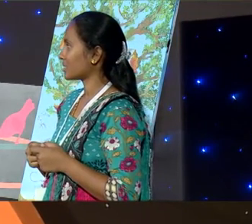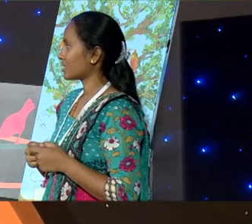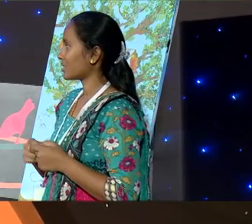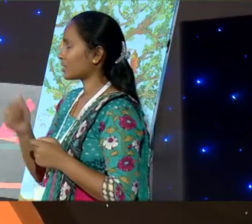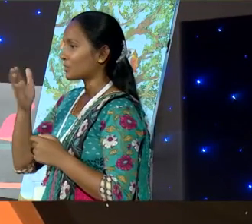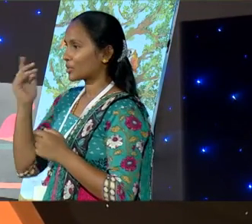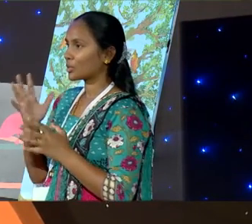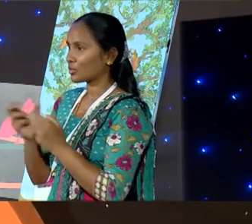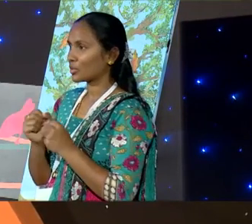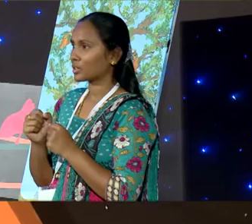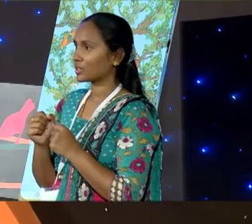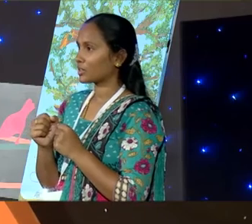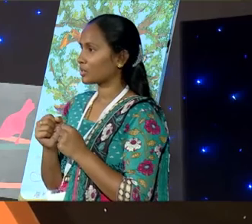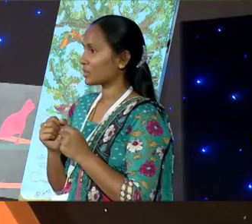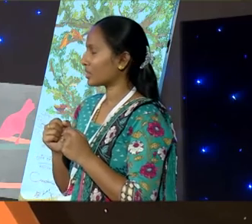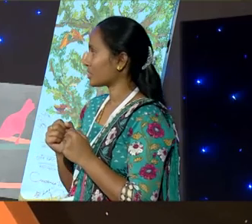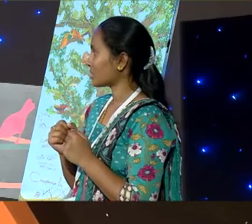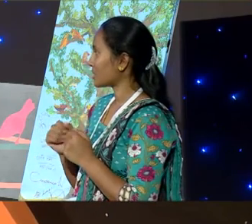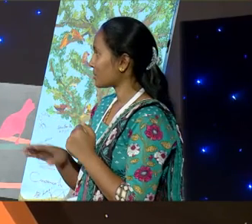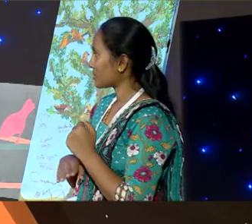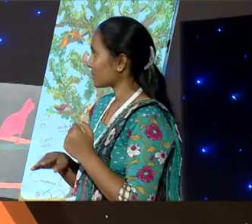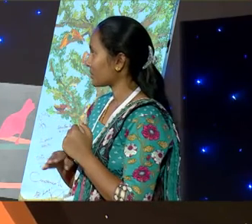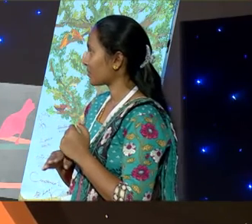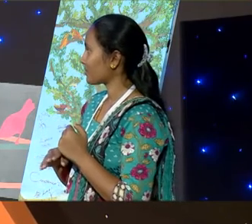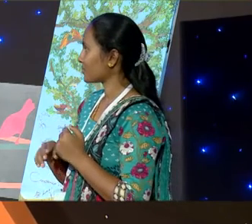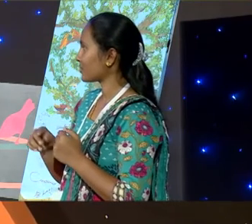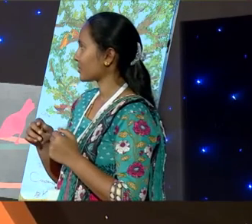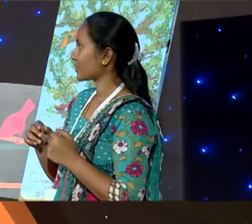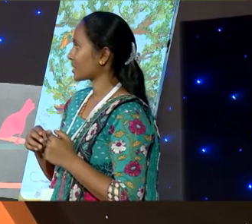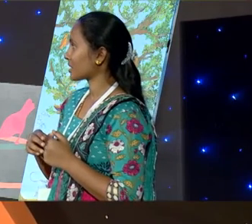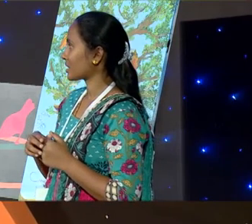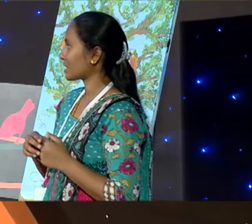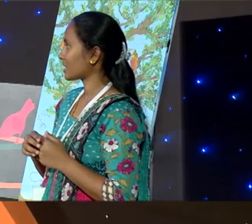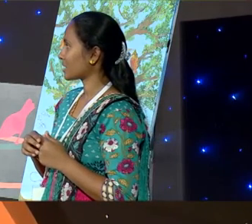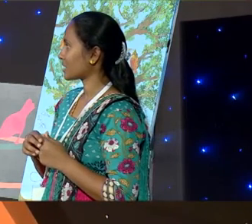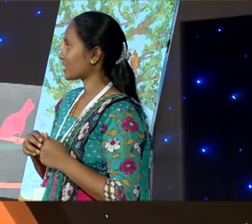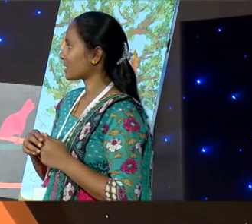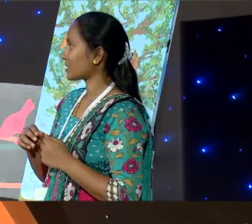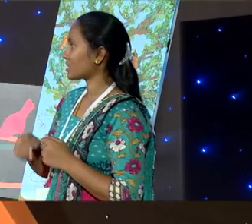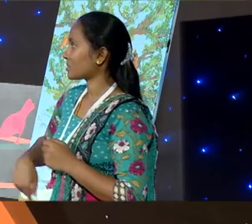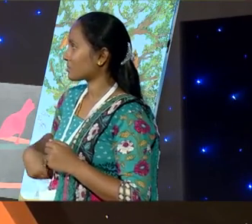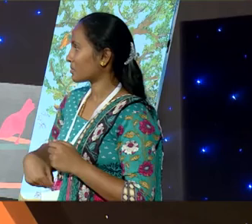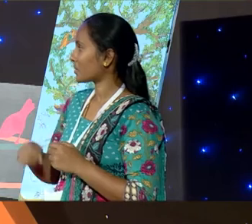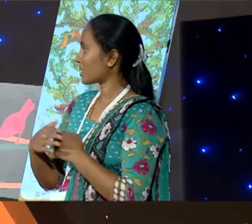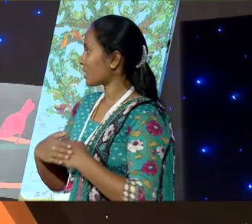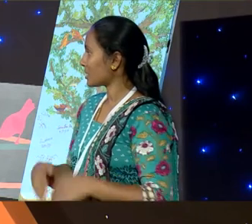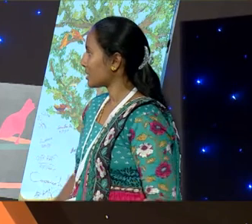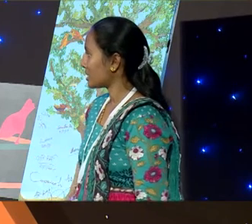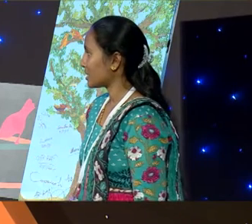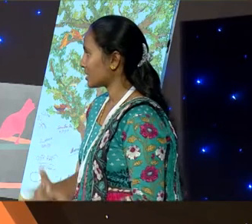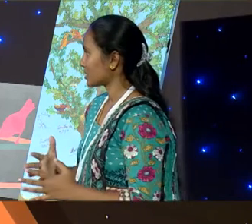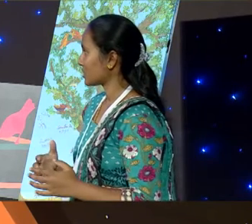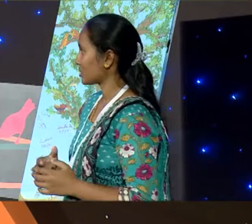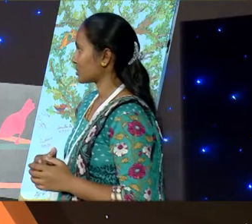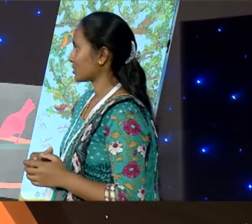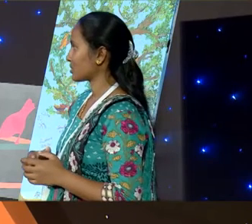Because I was born with arthrogryposis, which basically means a rare congenital disorder where I don't have muscles in my arms and legs. There were fractures